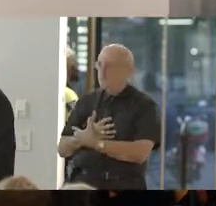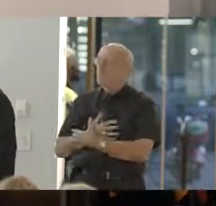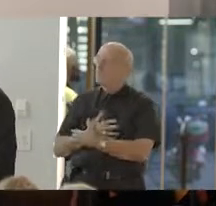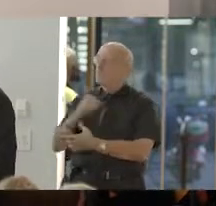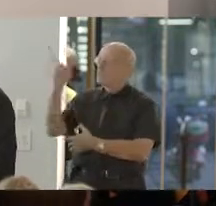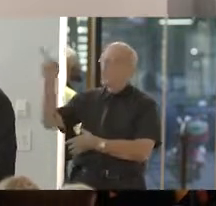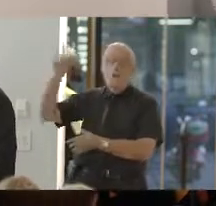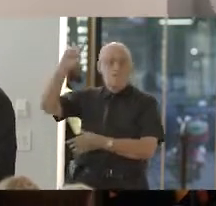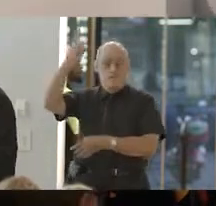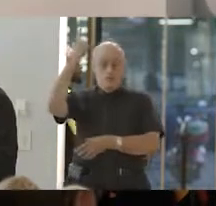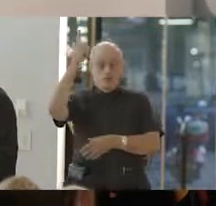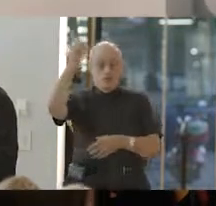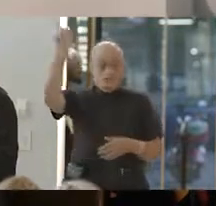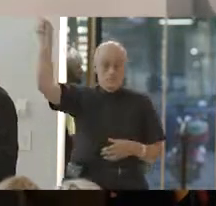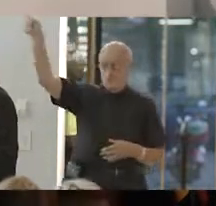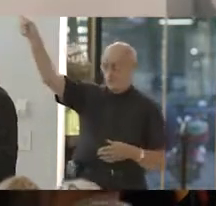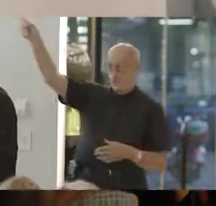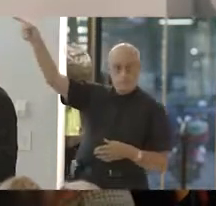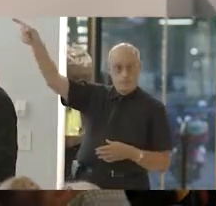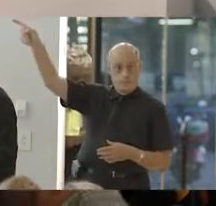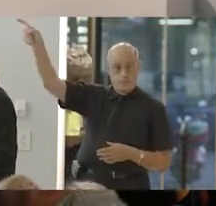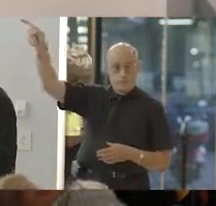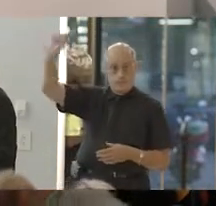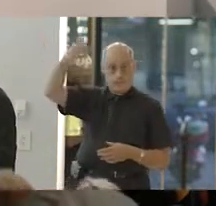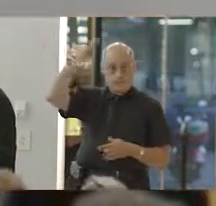So here's reach 1.